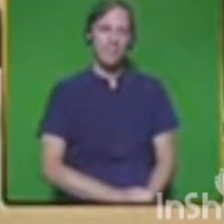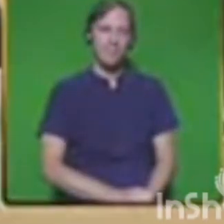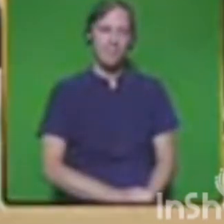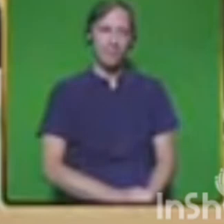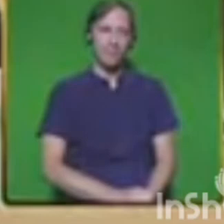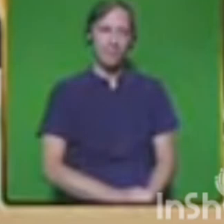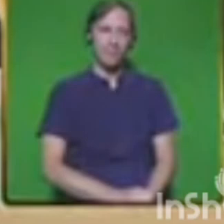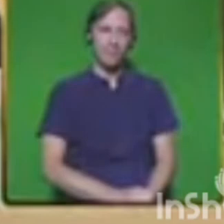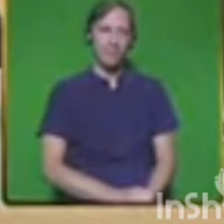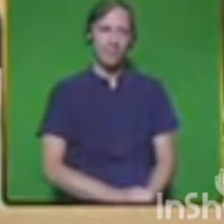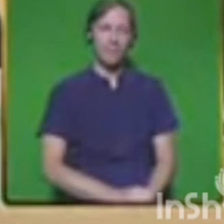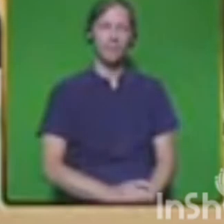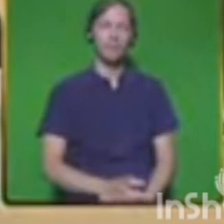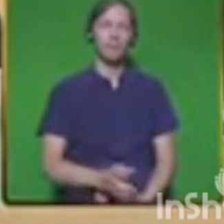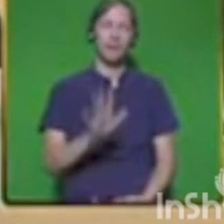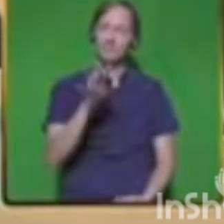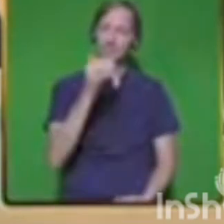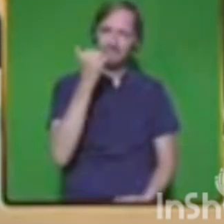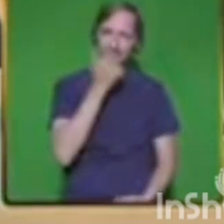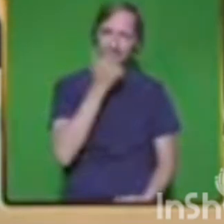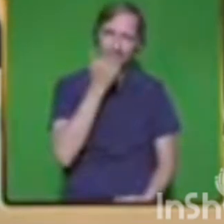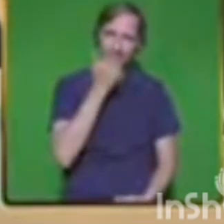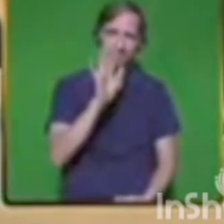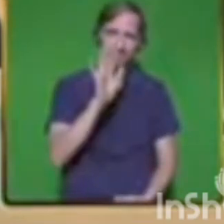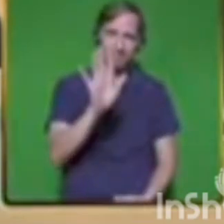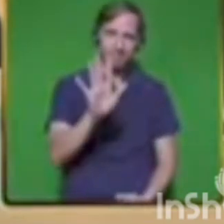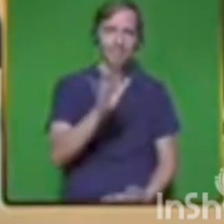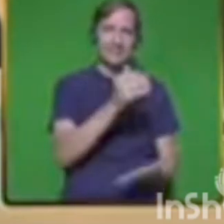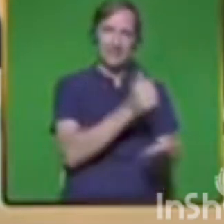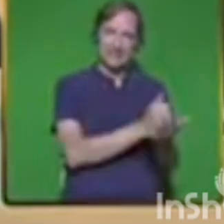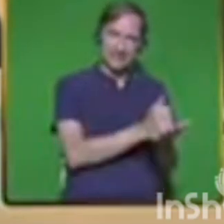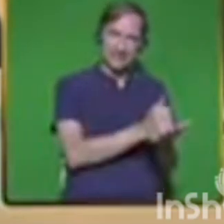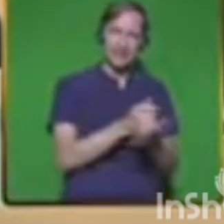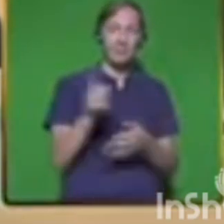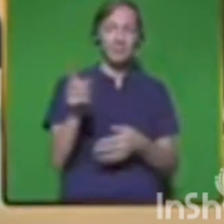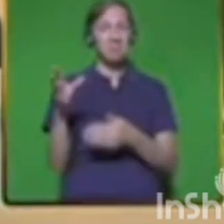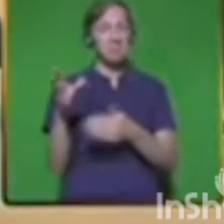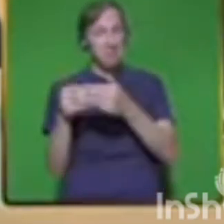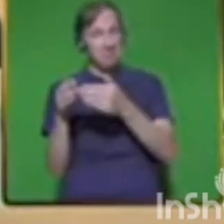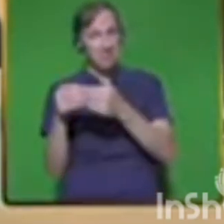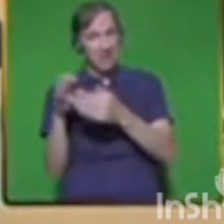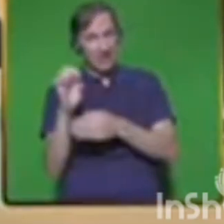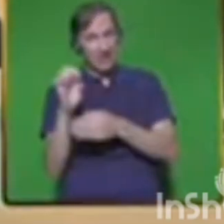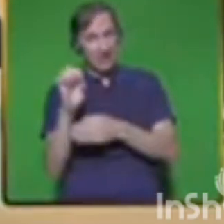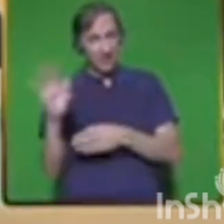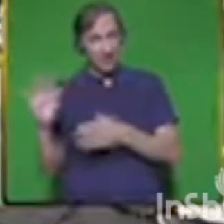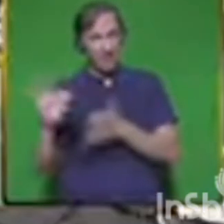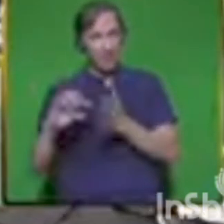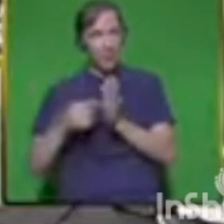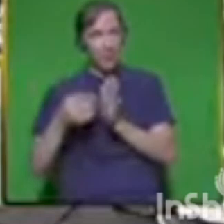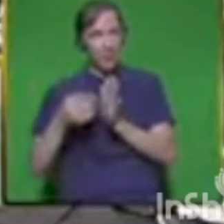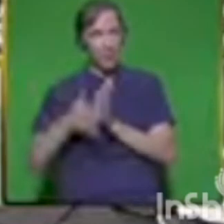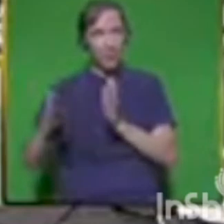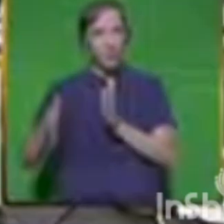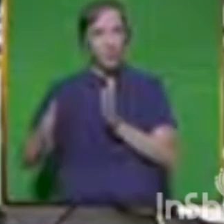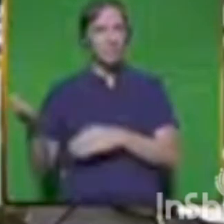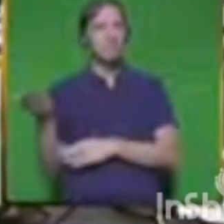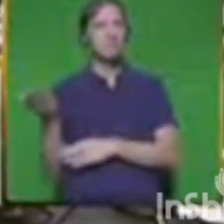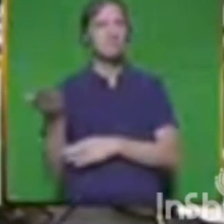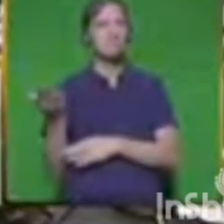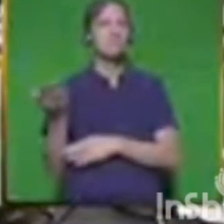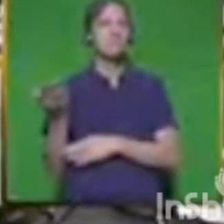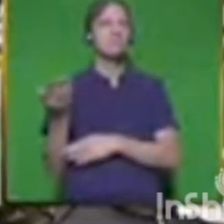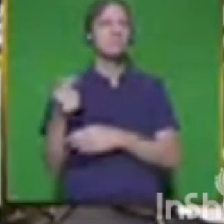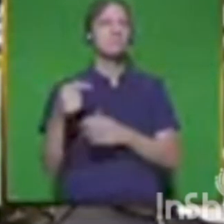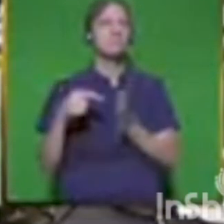Honourable Minister, my apologies. Please take your seat. Member from the EFF, what is your point of order? Speaker, and this is on